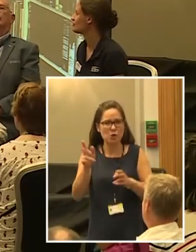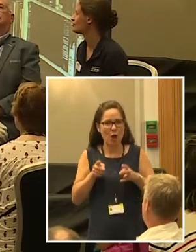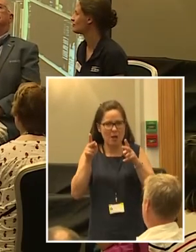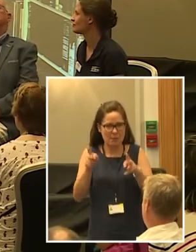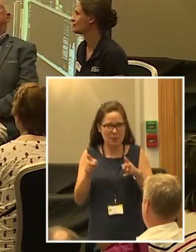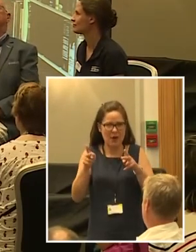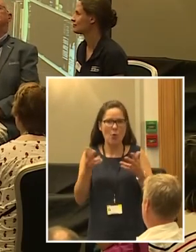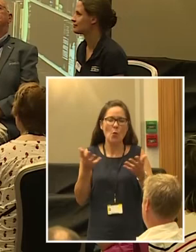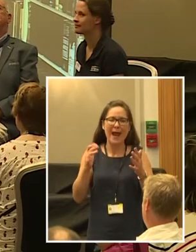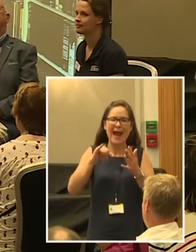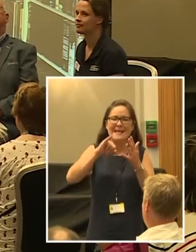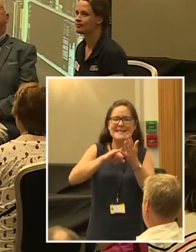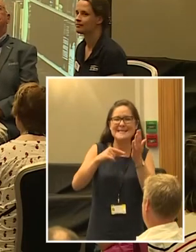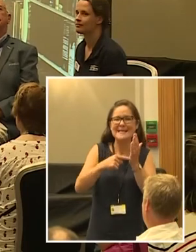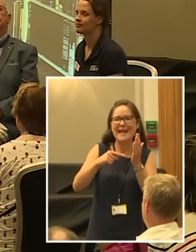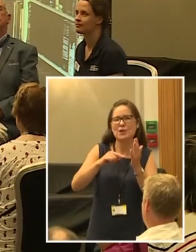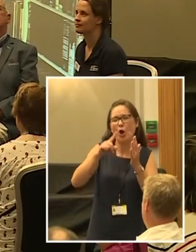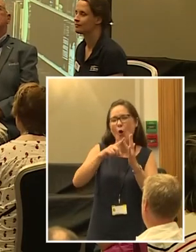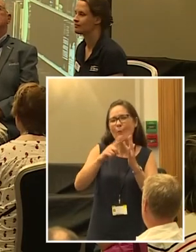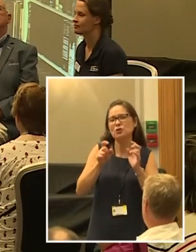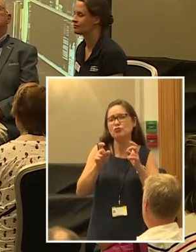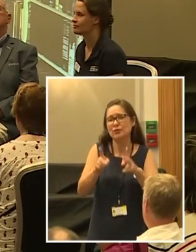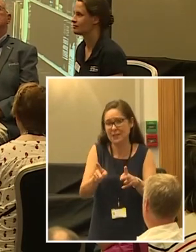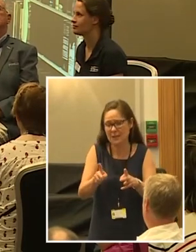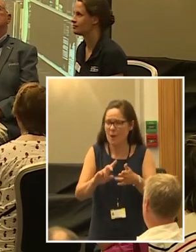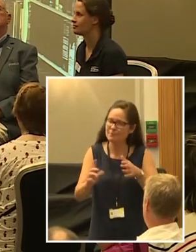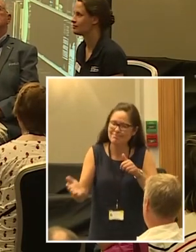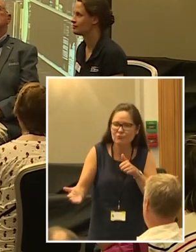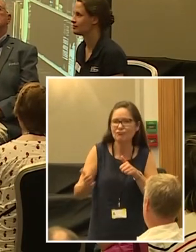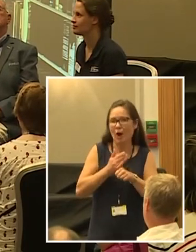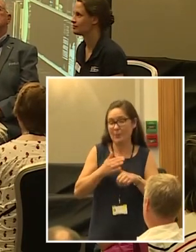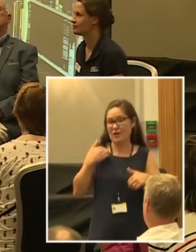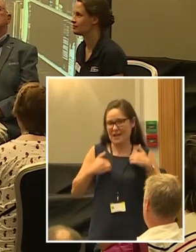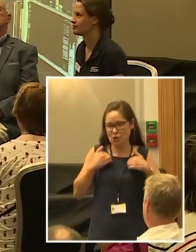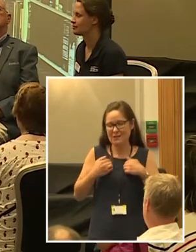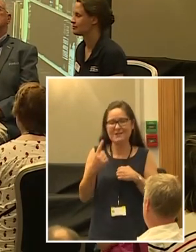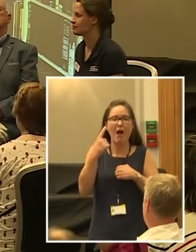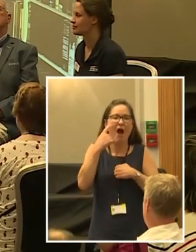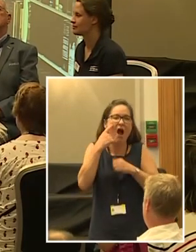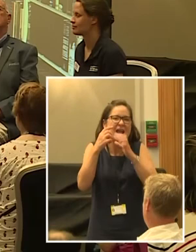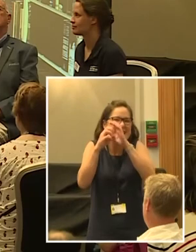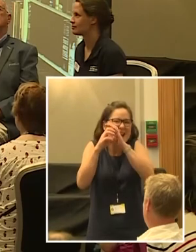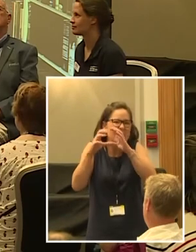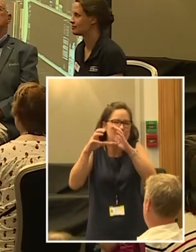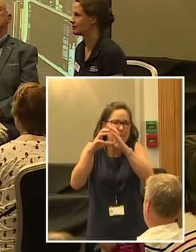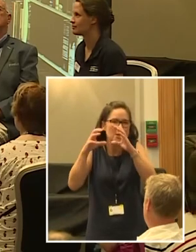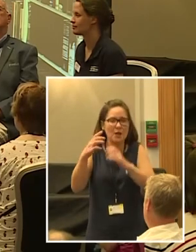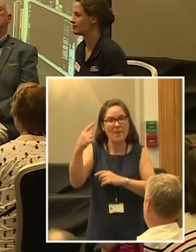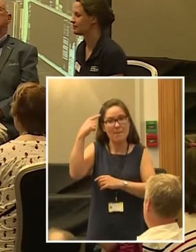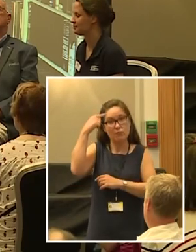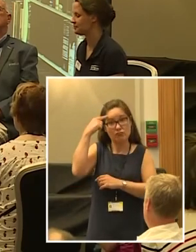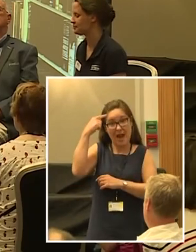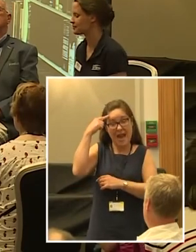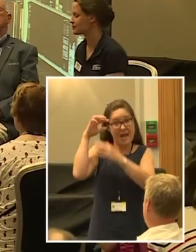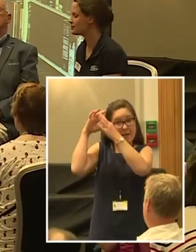Great Ormond Street, because my primary interest is inflammation of the eye and also of the brain. So the main thing I